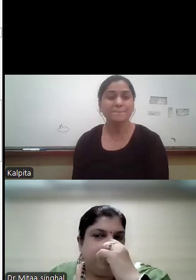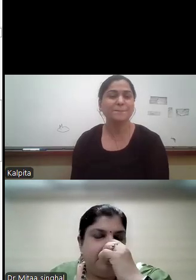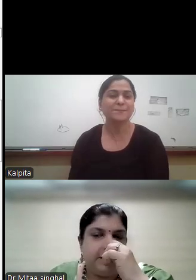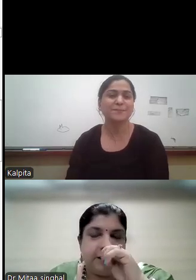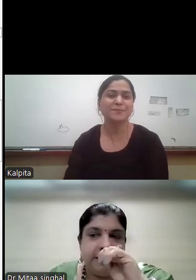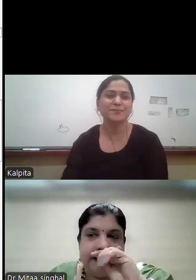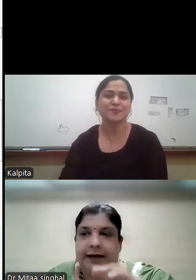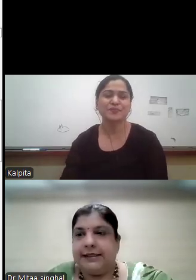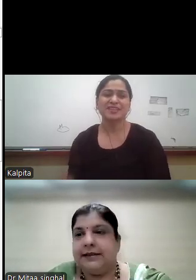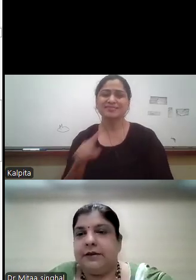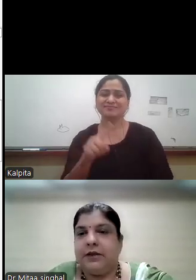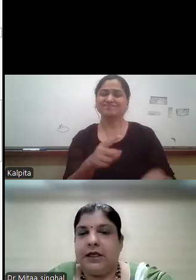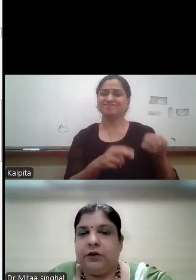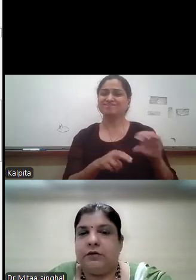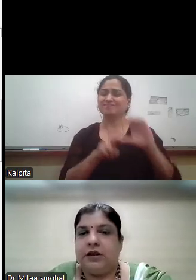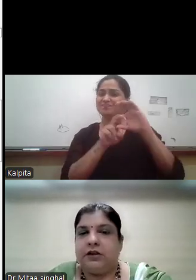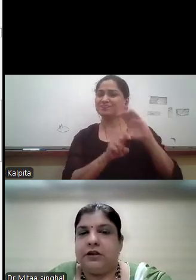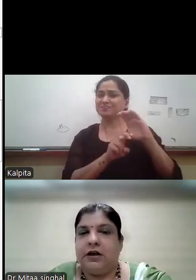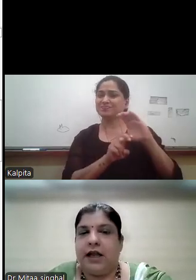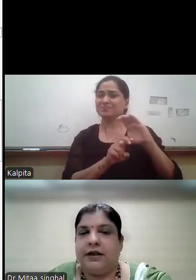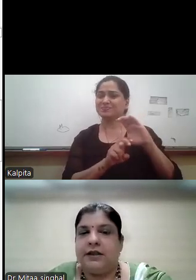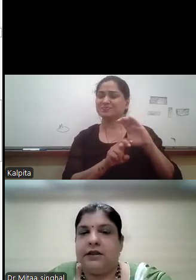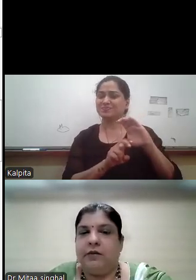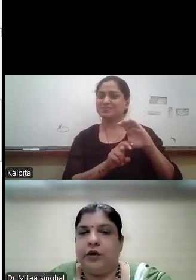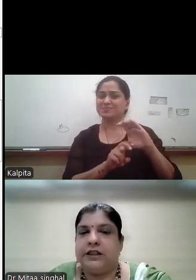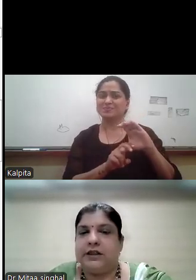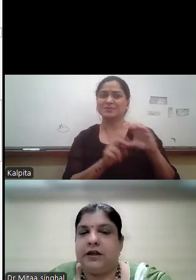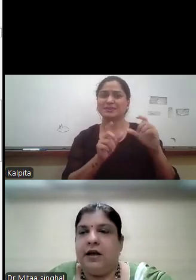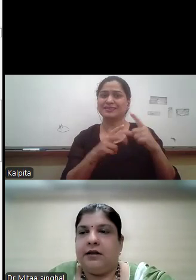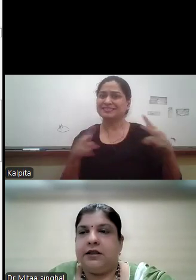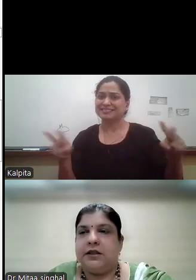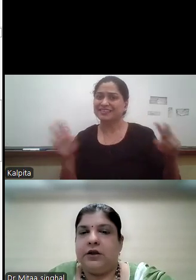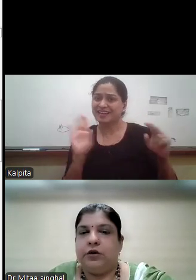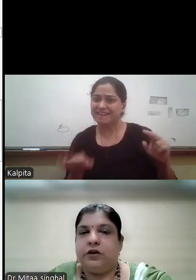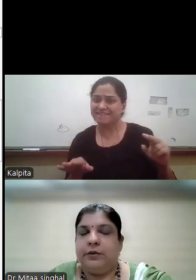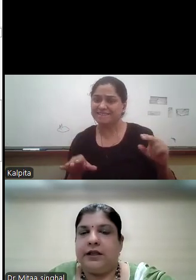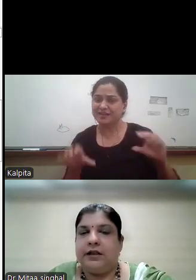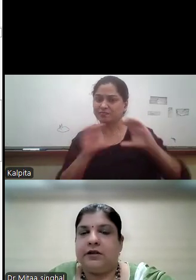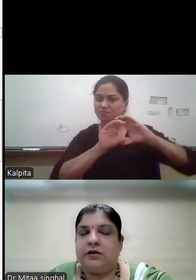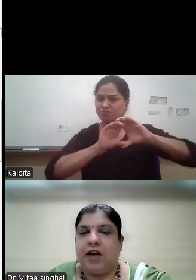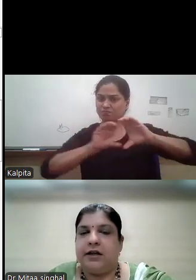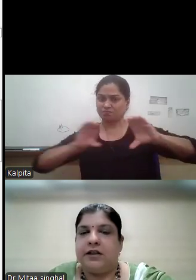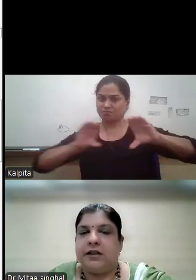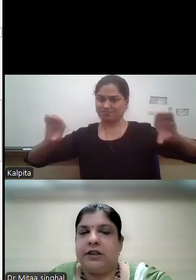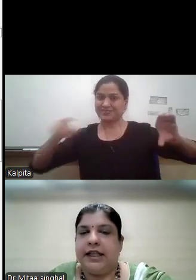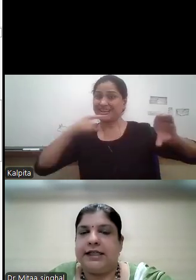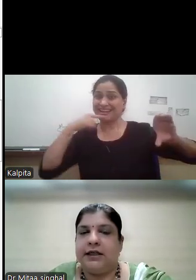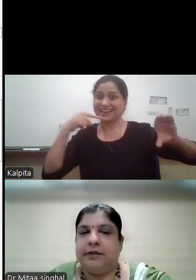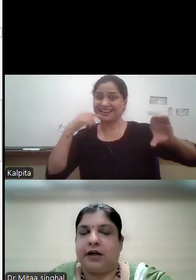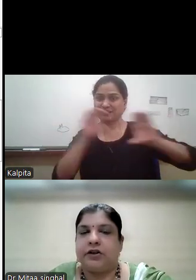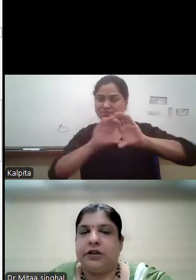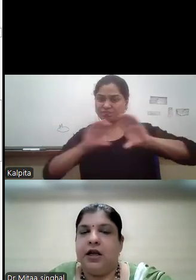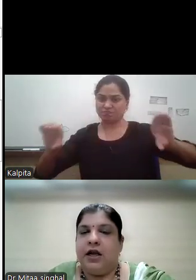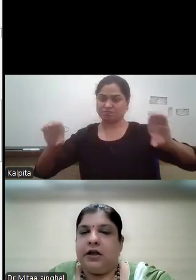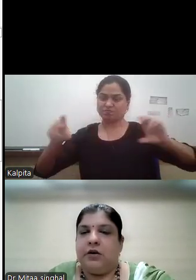are different positioning devices which we can use with the children. That this is a bolster. This is used to make the child sit with legs